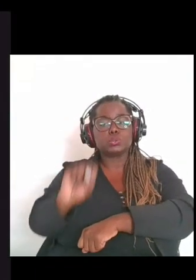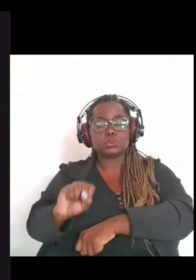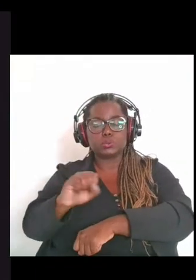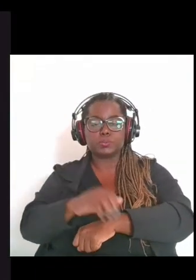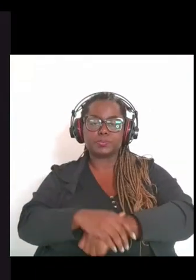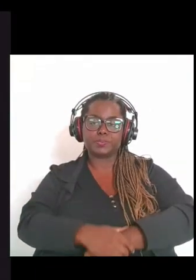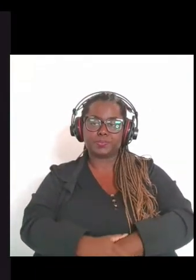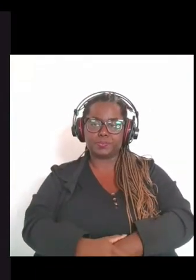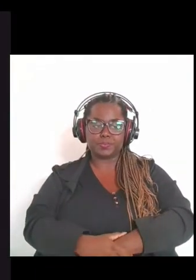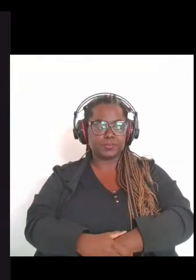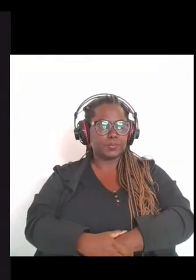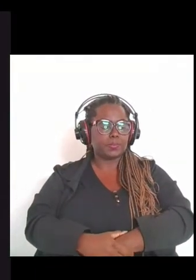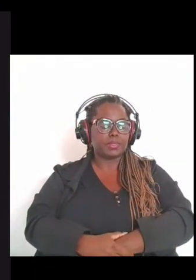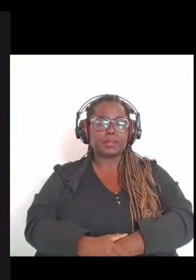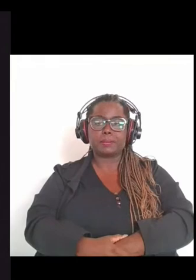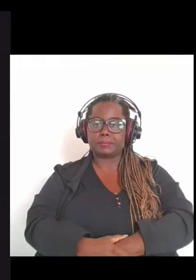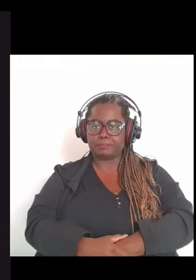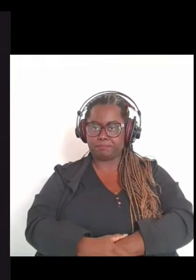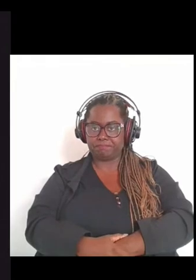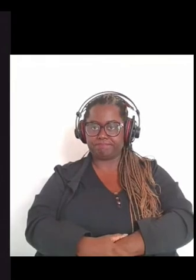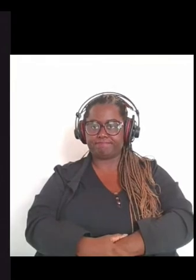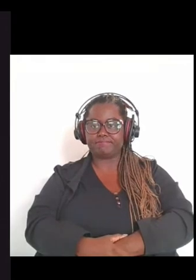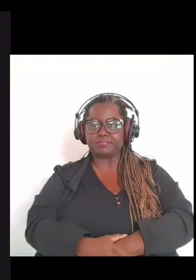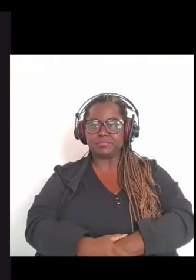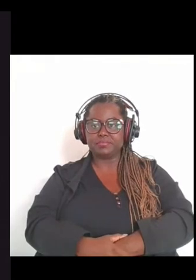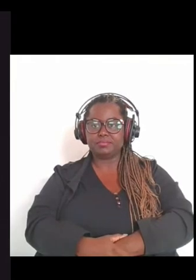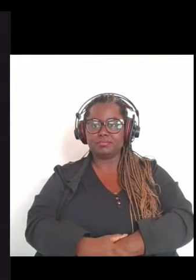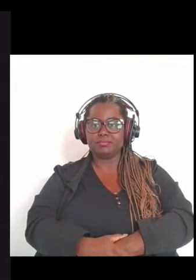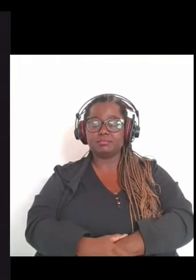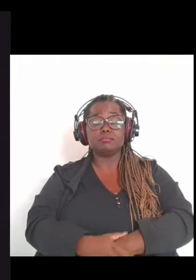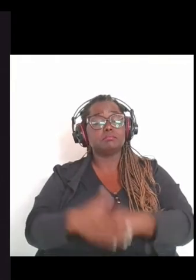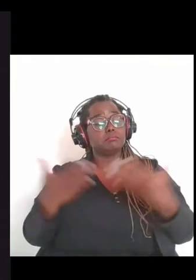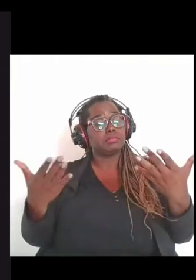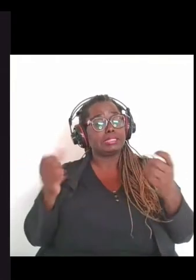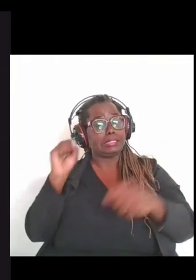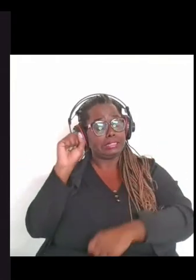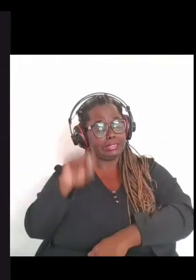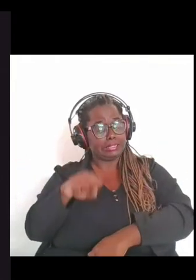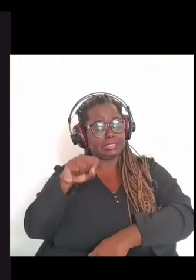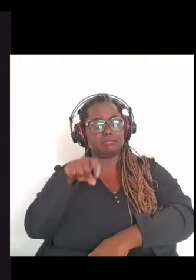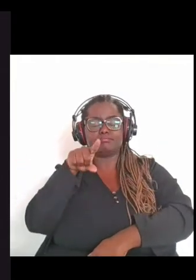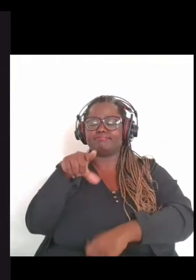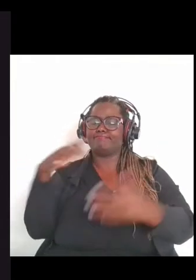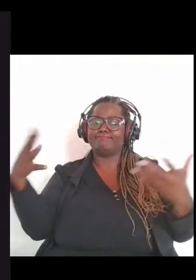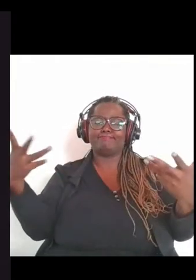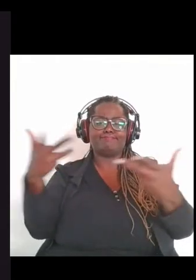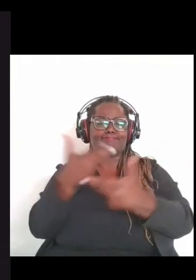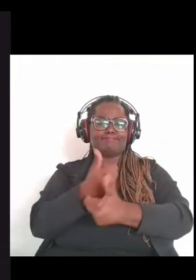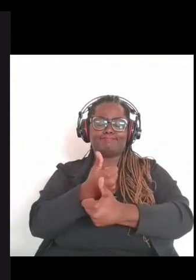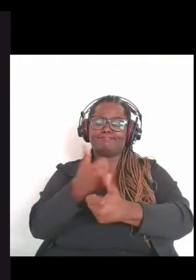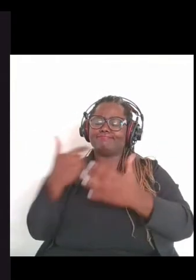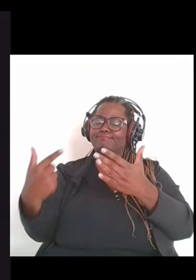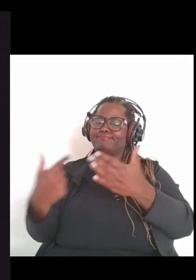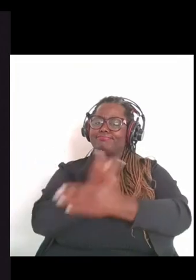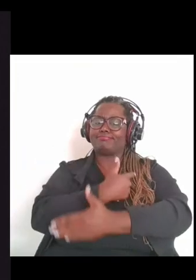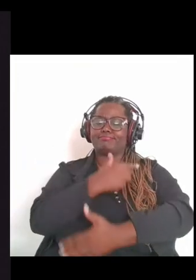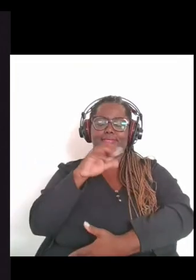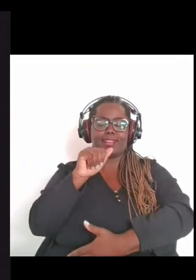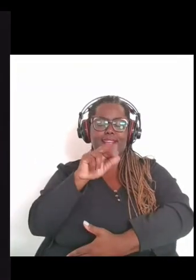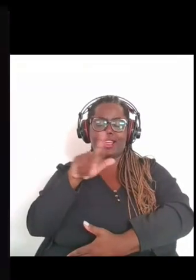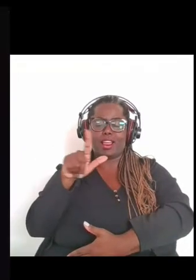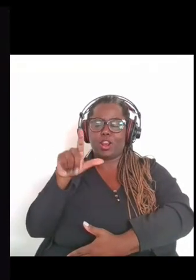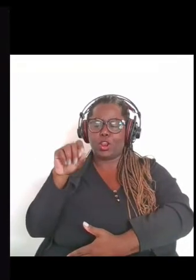relates to South Africa that's it yes that's wonderful Carlos and I'm glad you're raising travesty